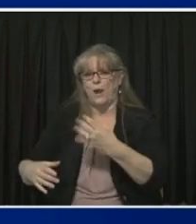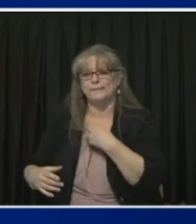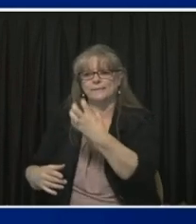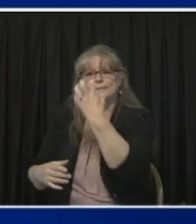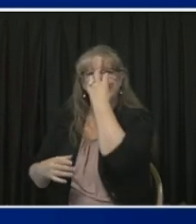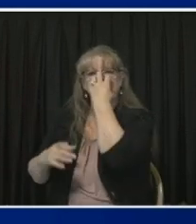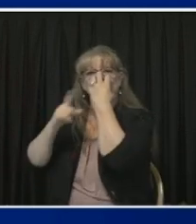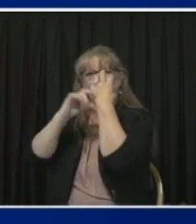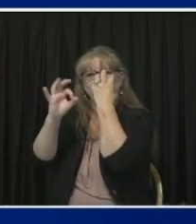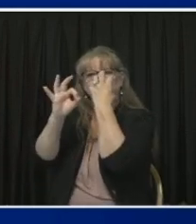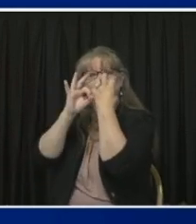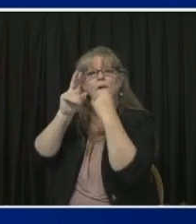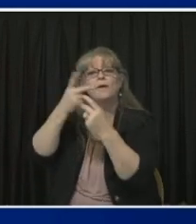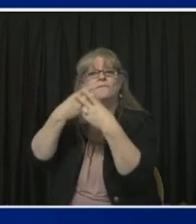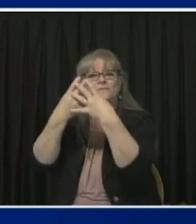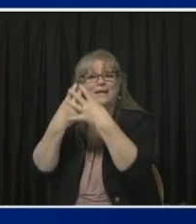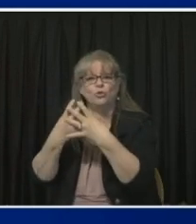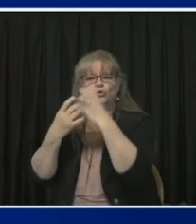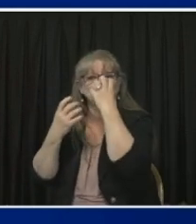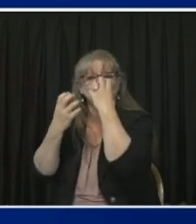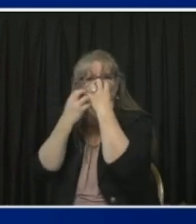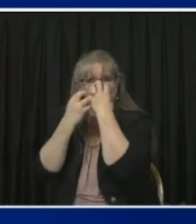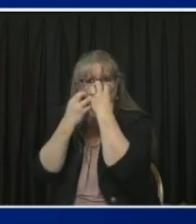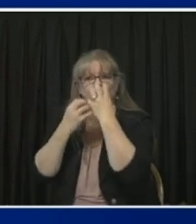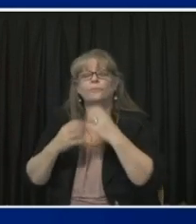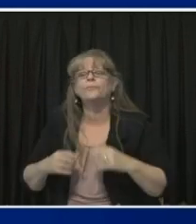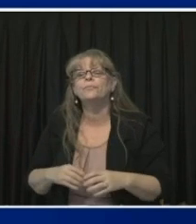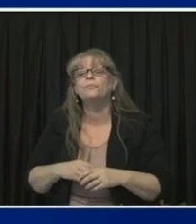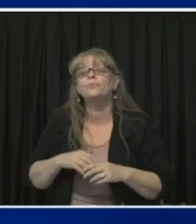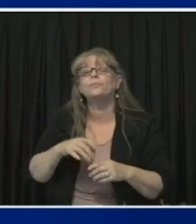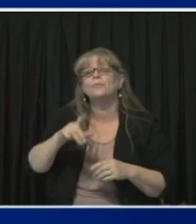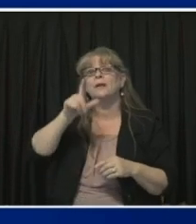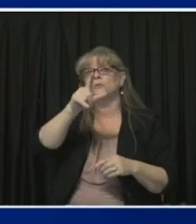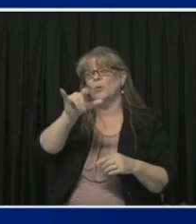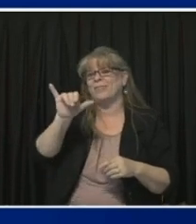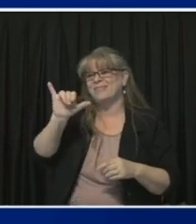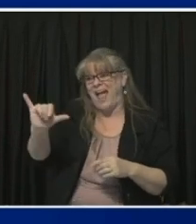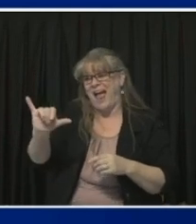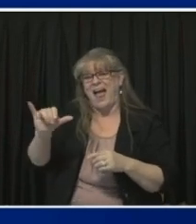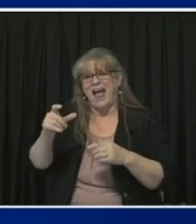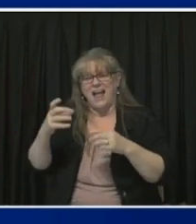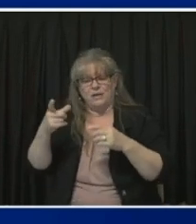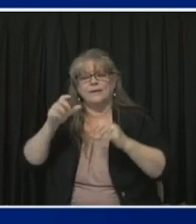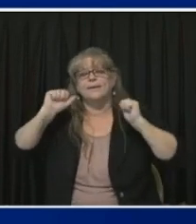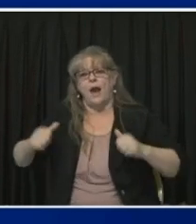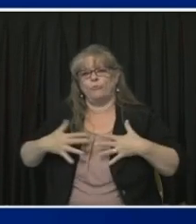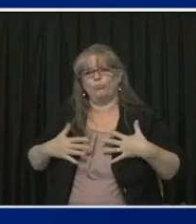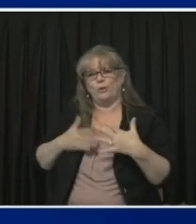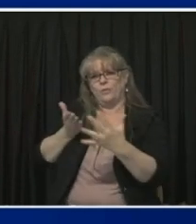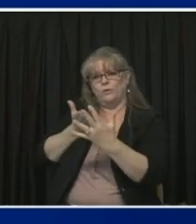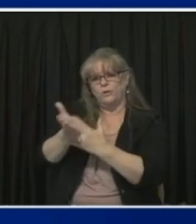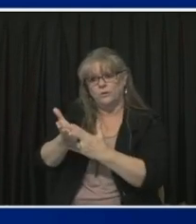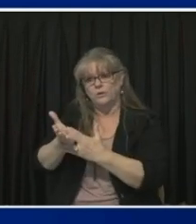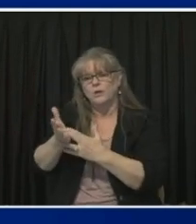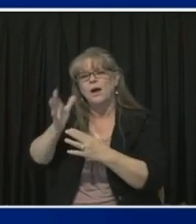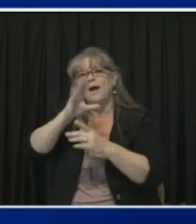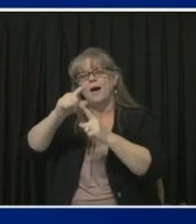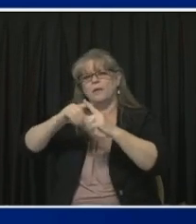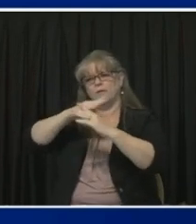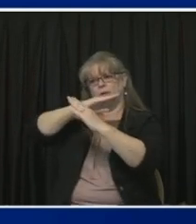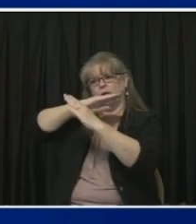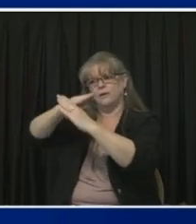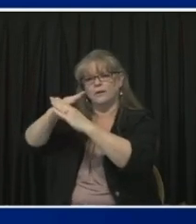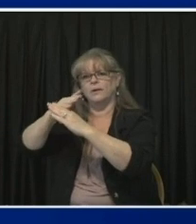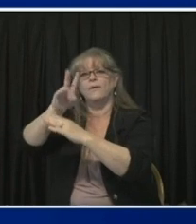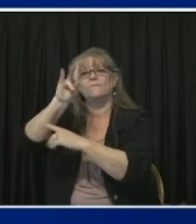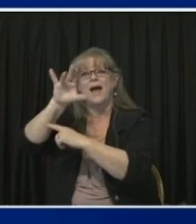little device on the end that ensures that air gets in and virus doesn't. So we're acquiring all of those. There's a lot of purchase orders pending. Also requests